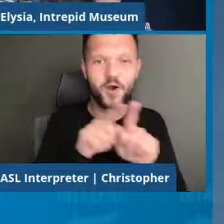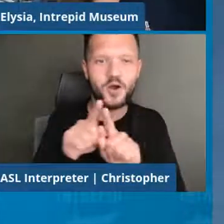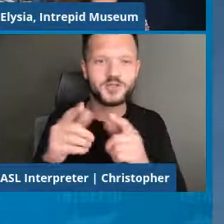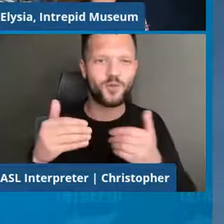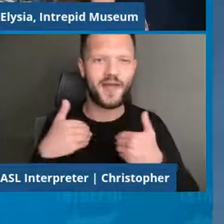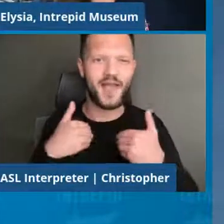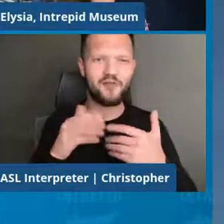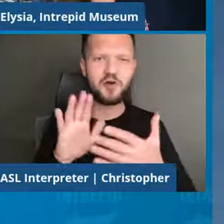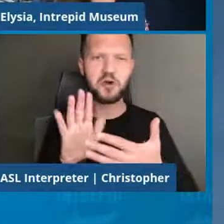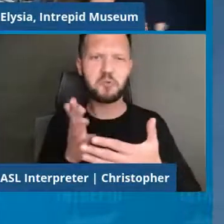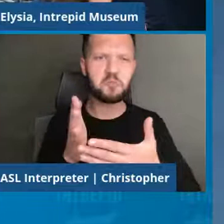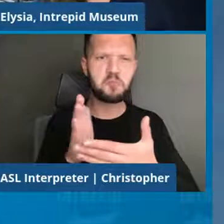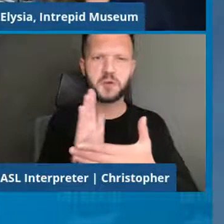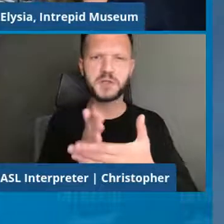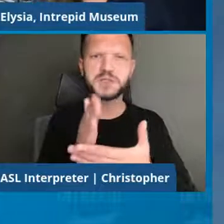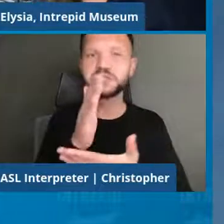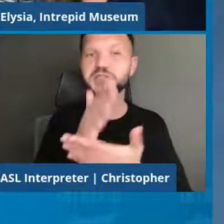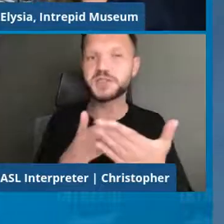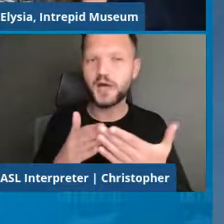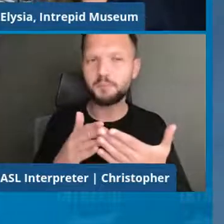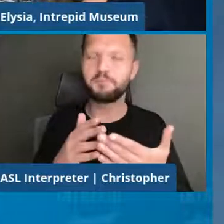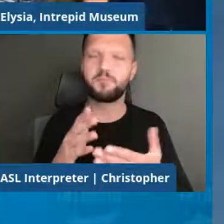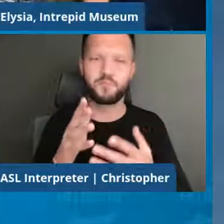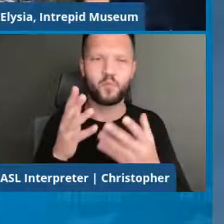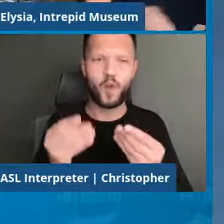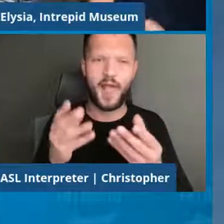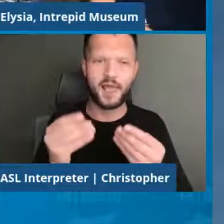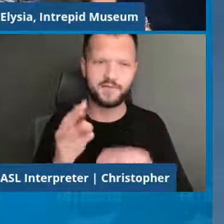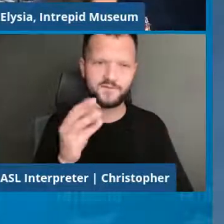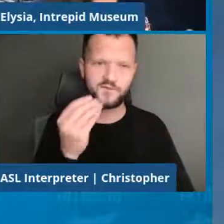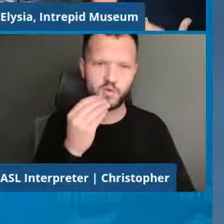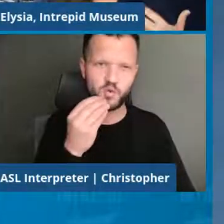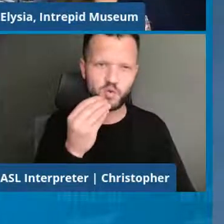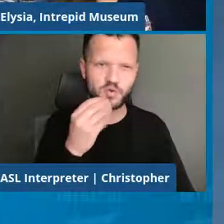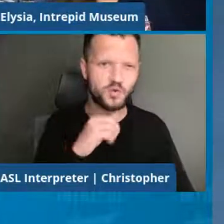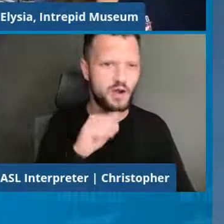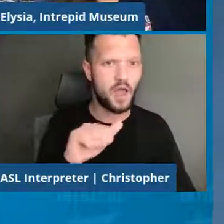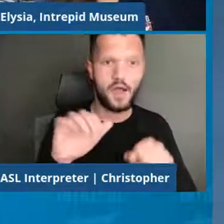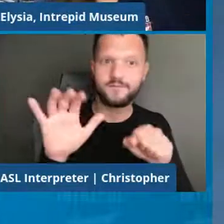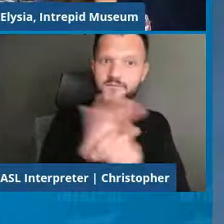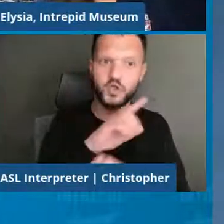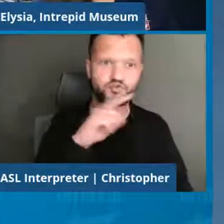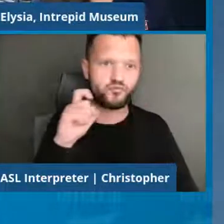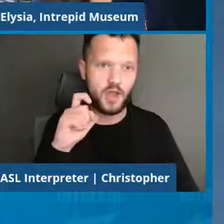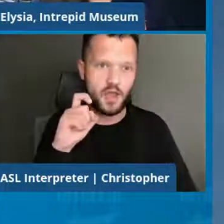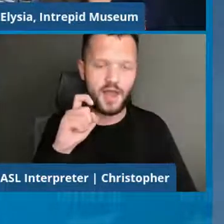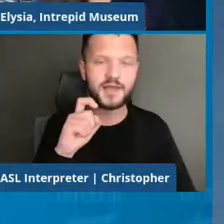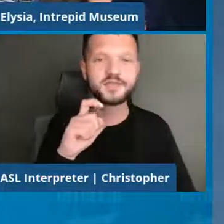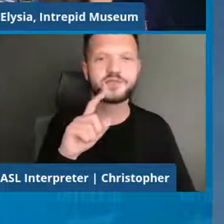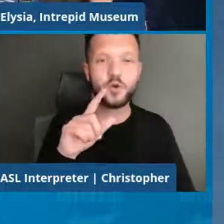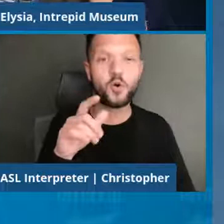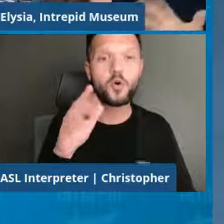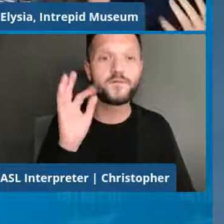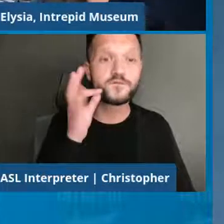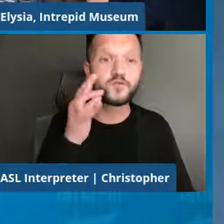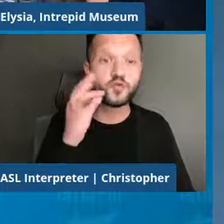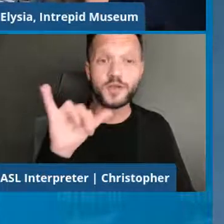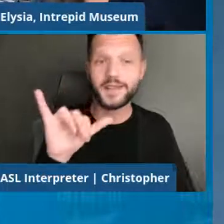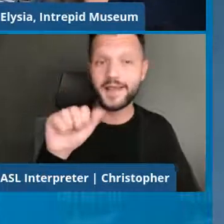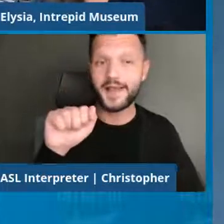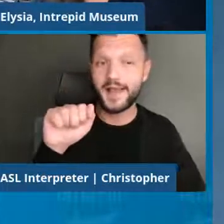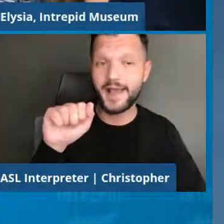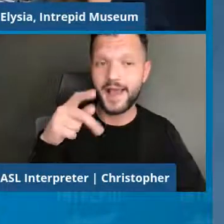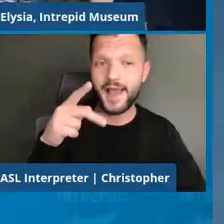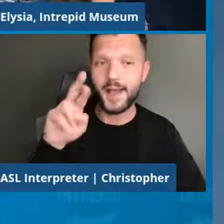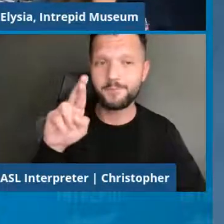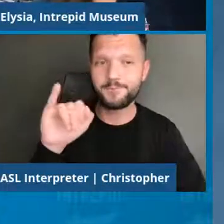foods. So these are things that have some water in them. So dried fruits like apricots. And then also we've got these natural